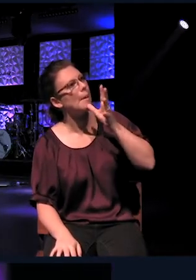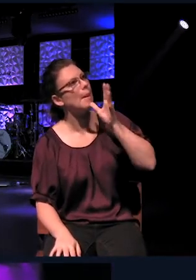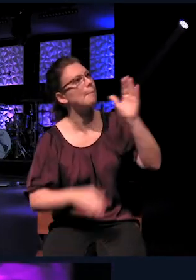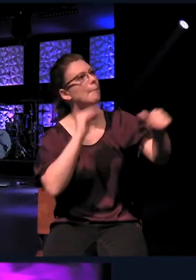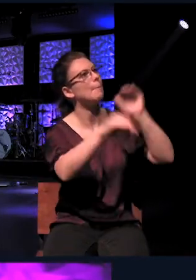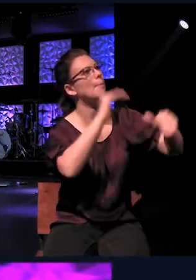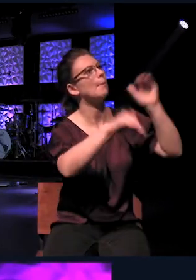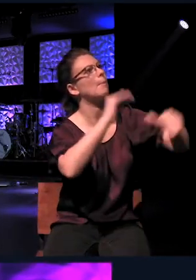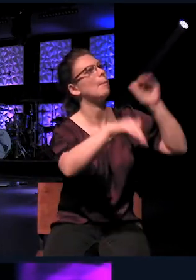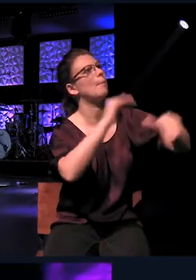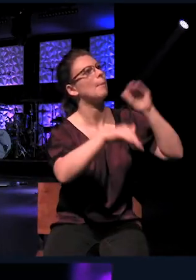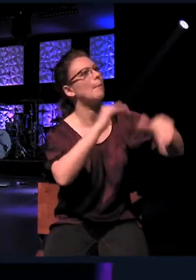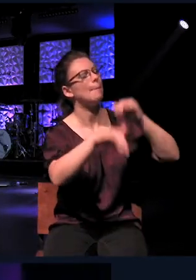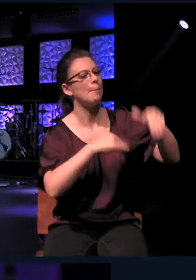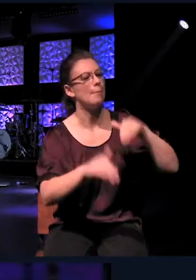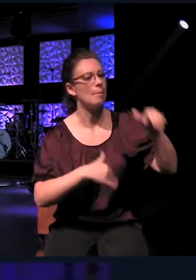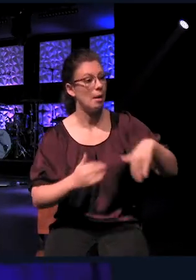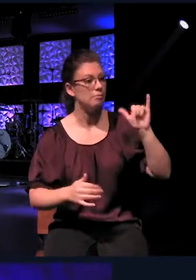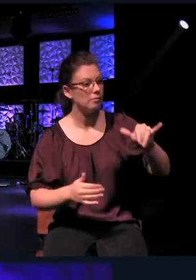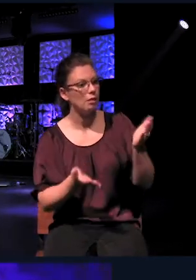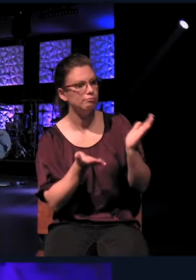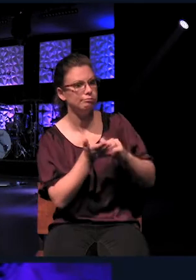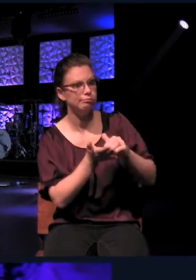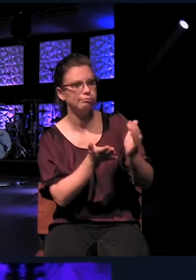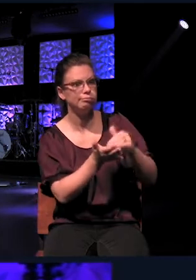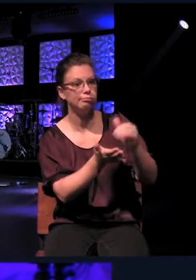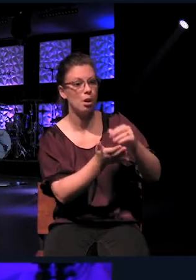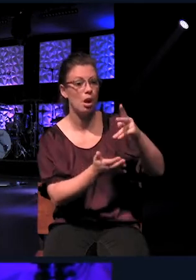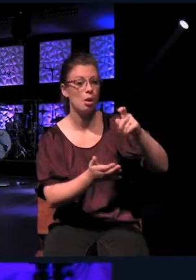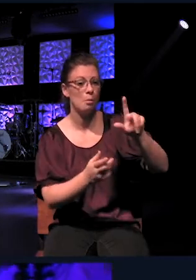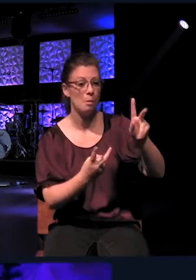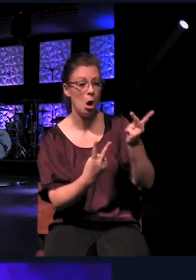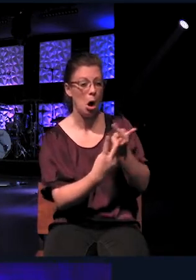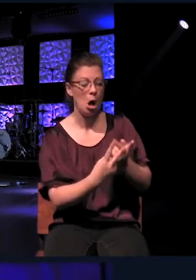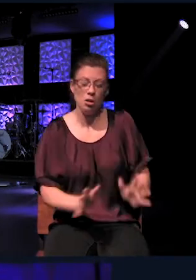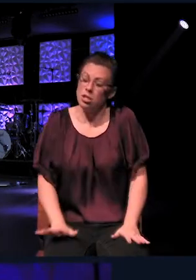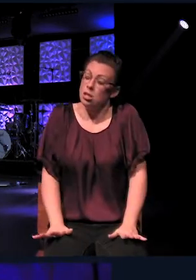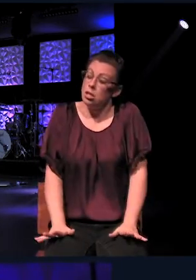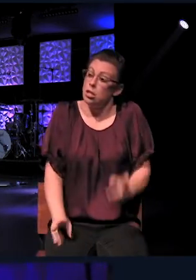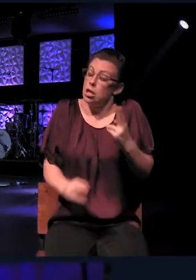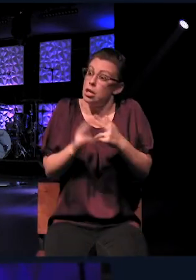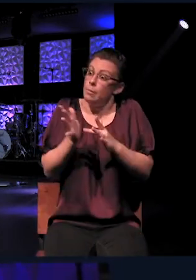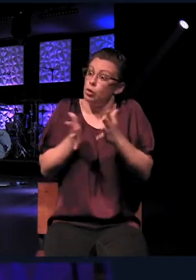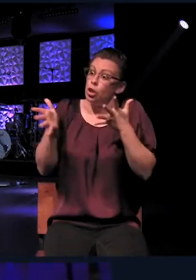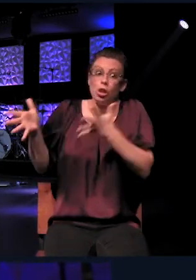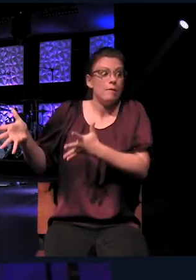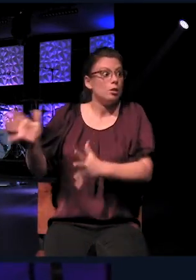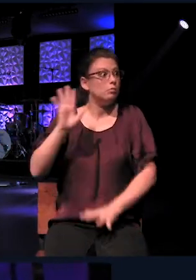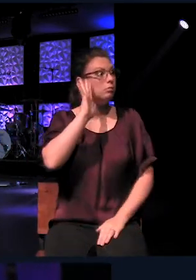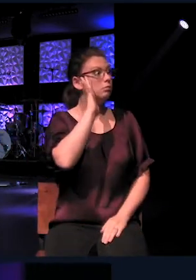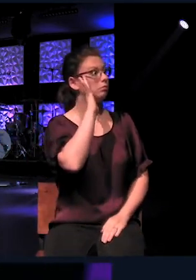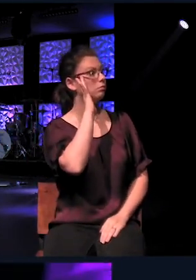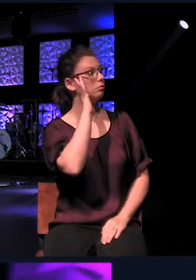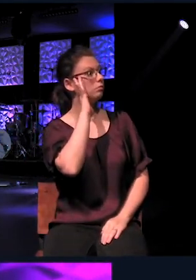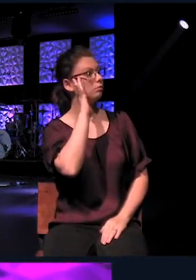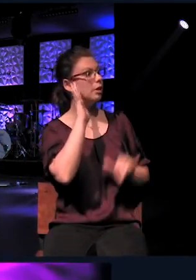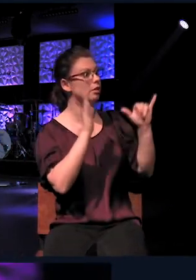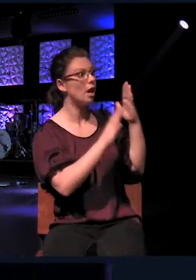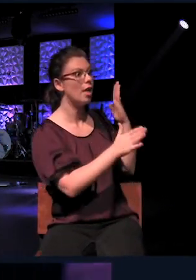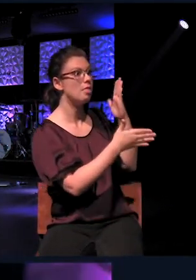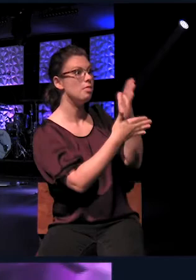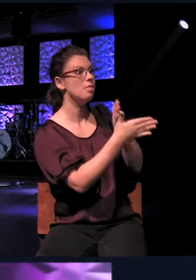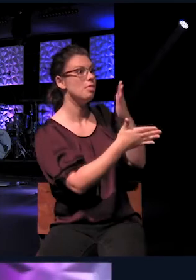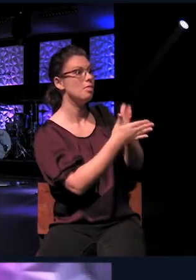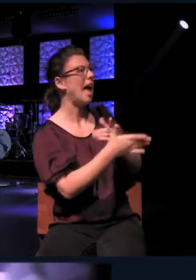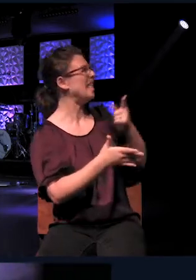mom, mom, mom, mom, mom, mom, mom. And Paul's just like, in the name of Jesus, leave her. He can't take it anymore.